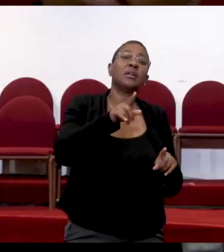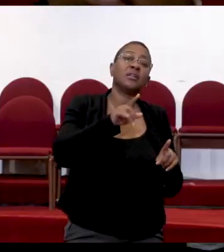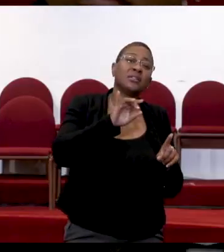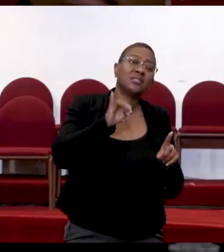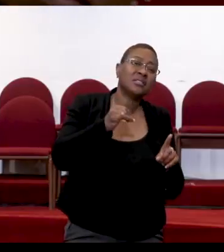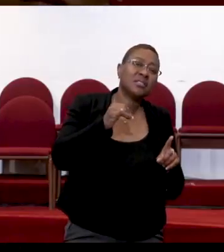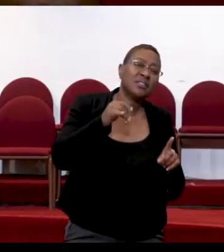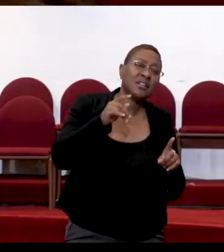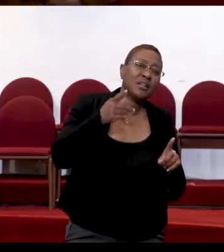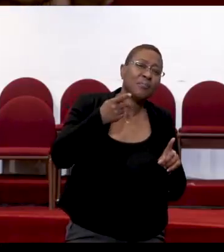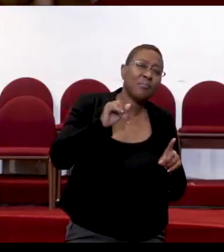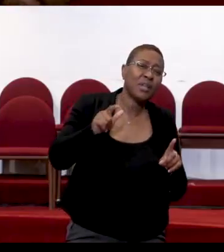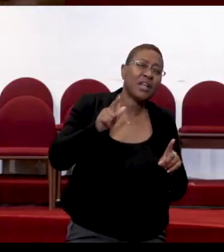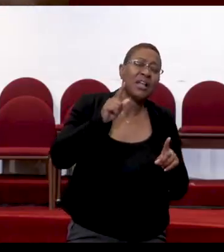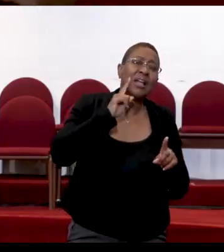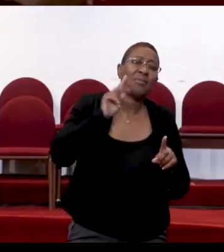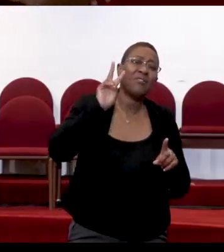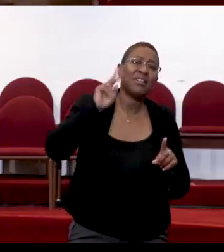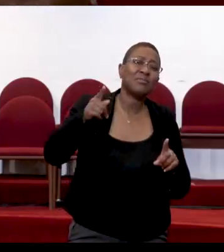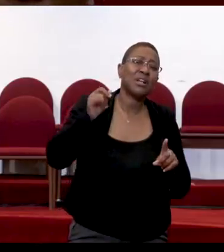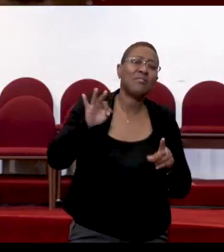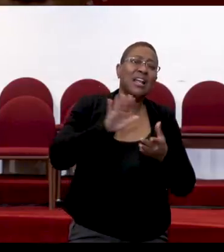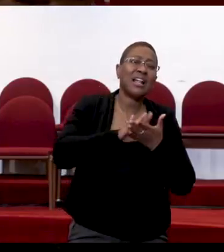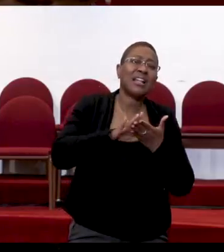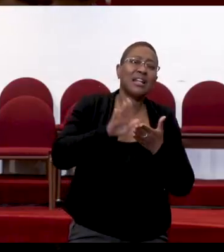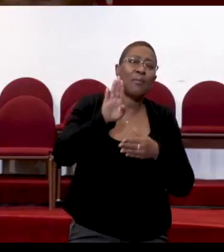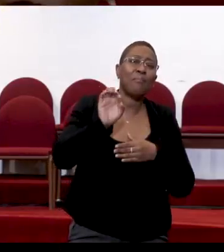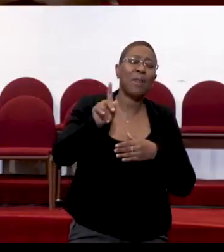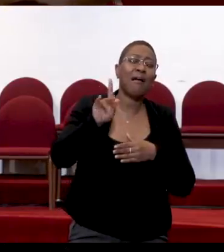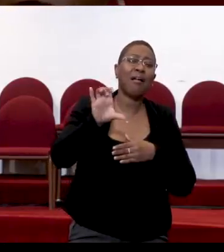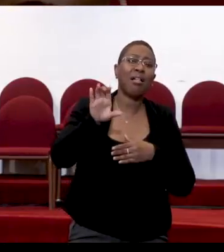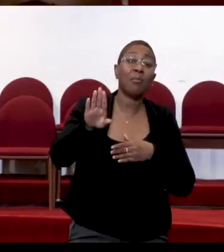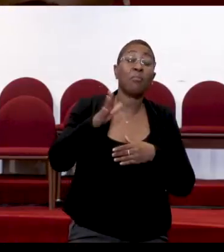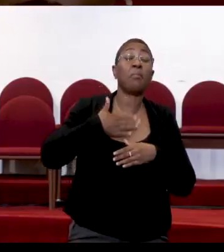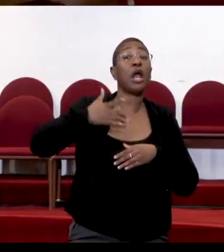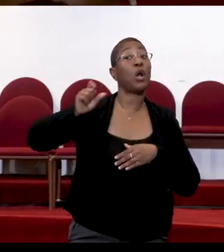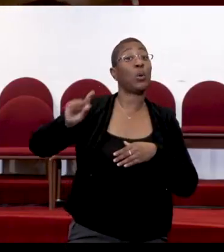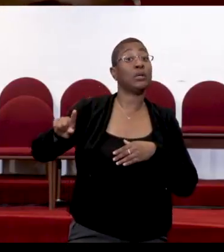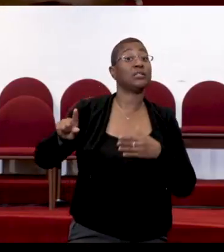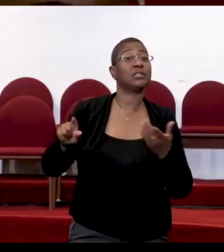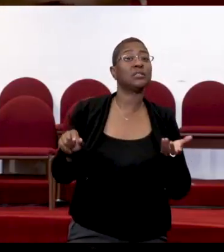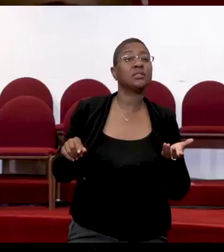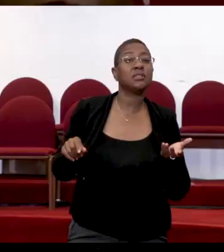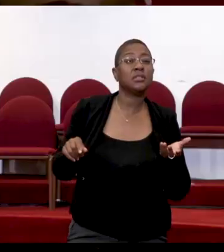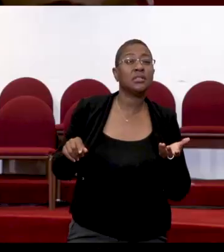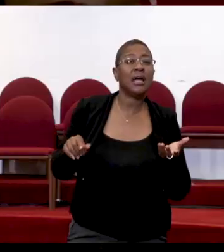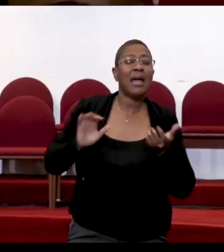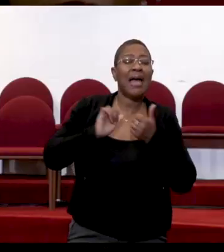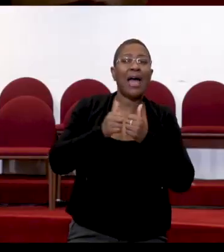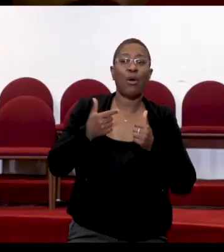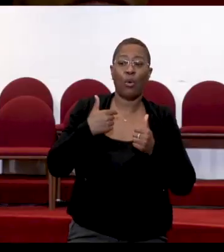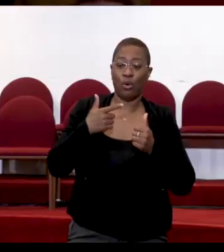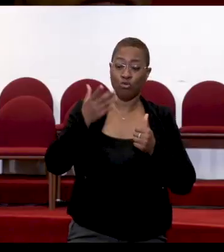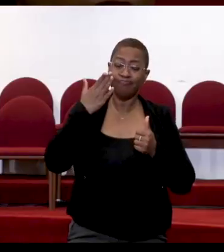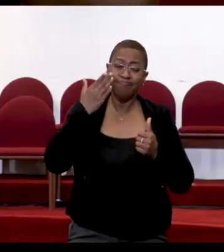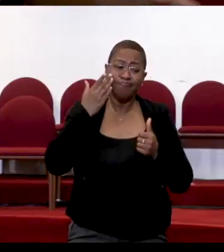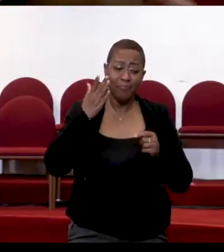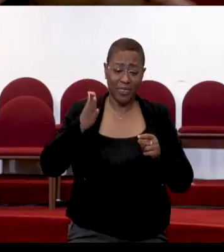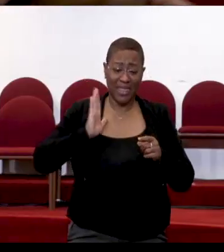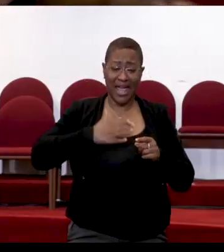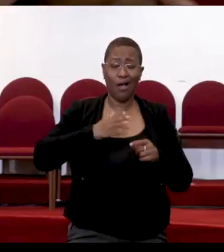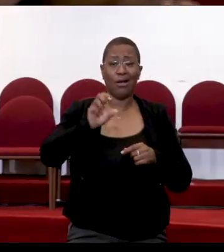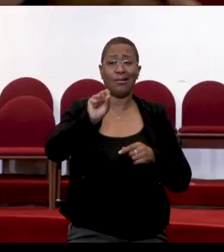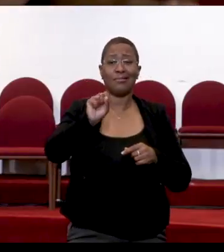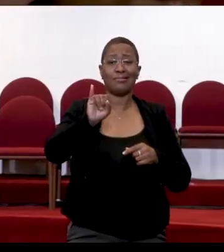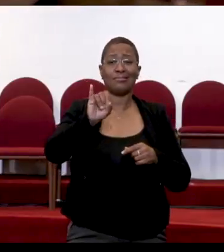the vice president of the Klinger Block Club. My question is, how do I go about getting the sidewalks done? We're a block club from